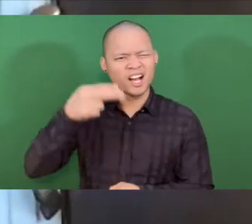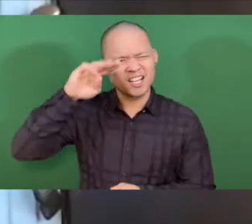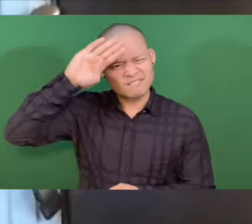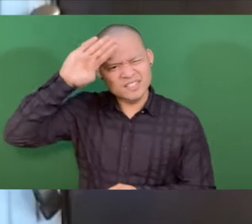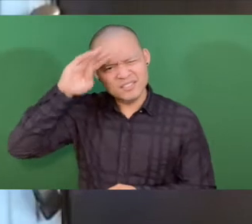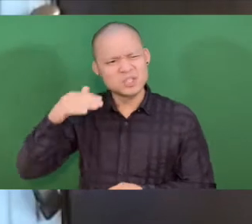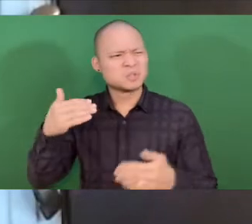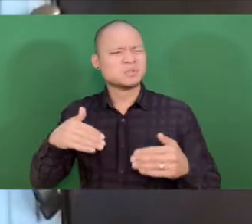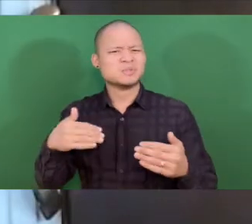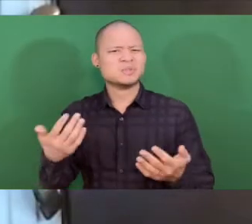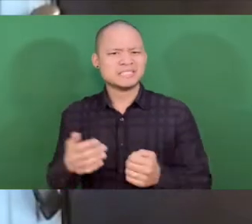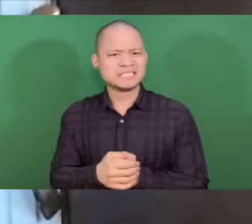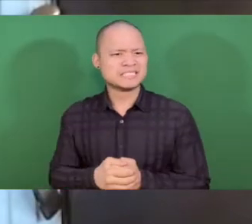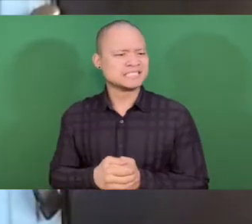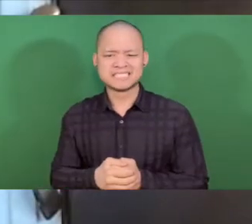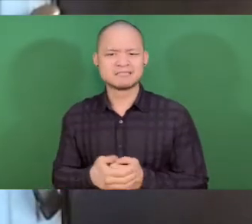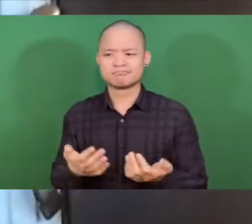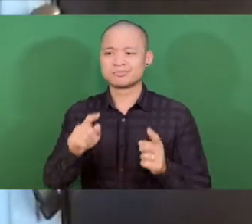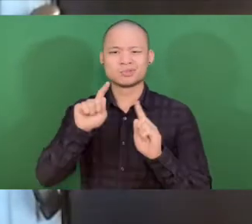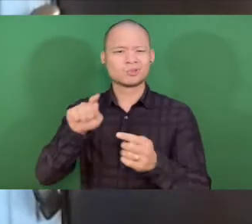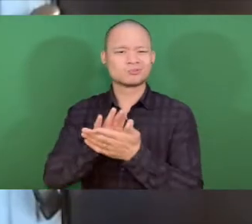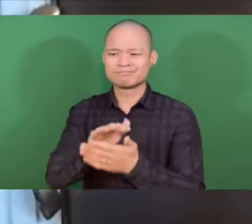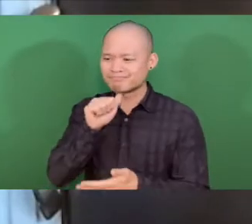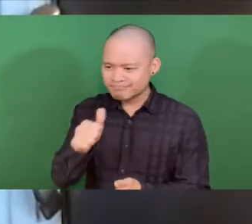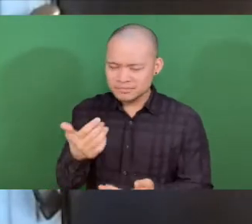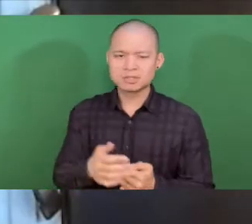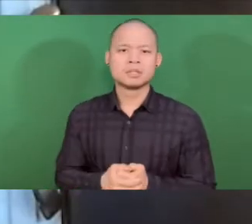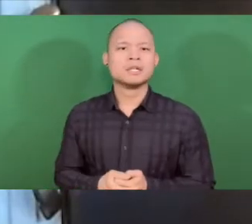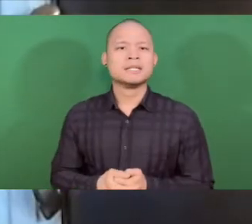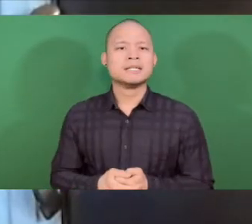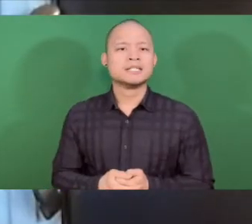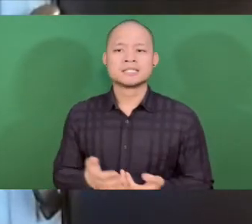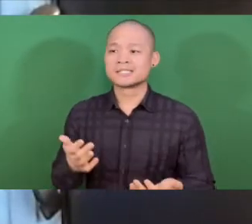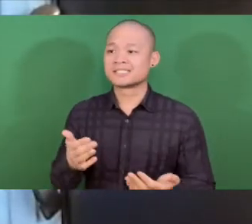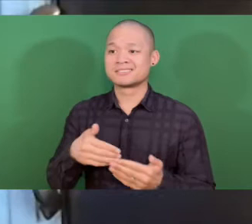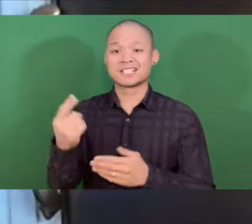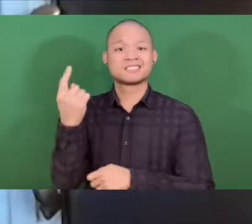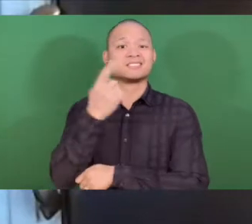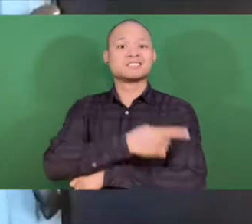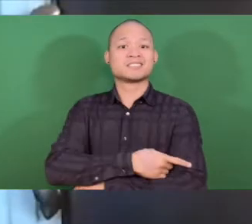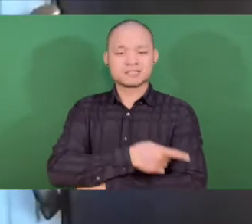headache, so I didn't go to school. And it wasn't until the next day that